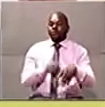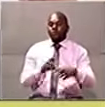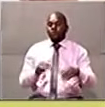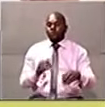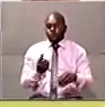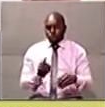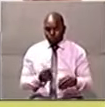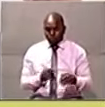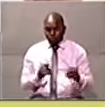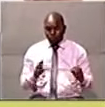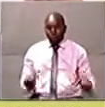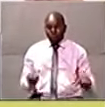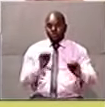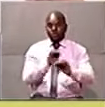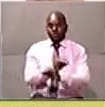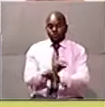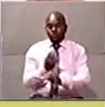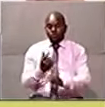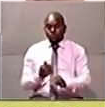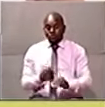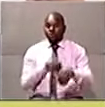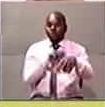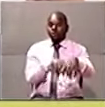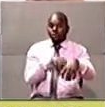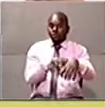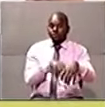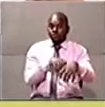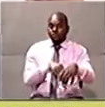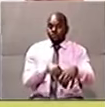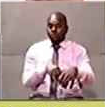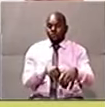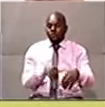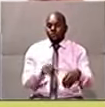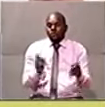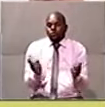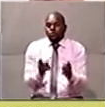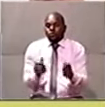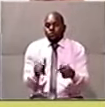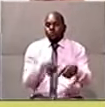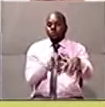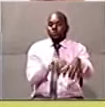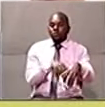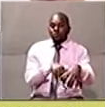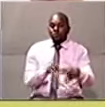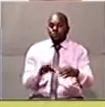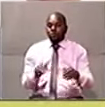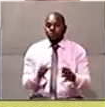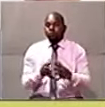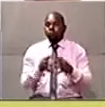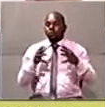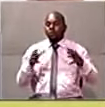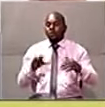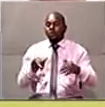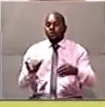just substituting on agriculture, subsisting on agriculture, to seeing it as